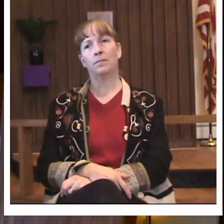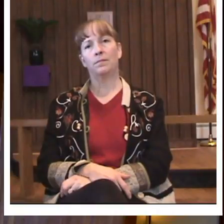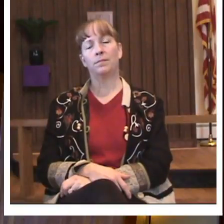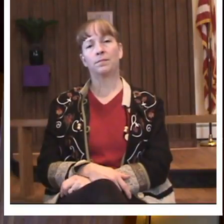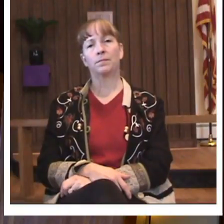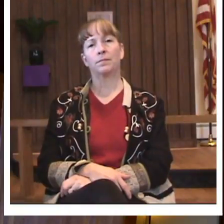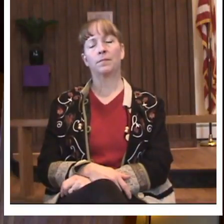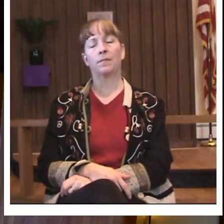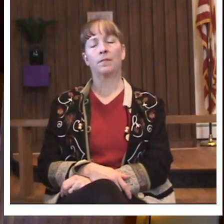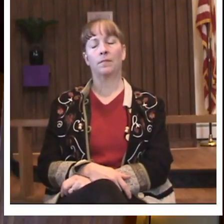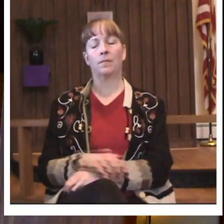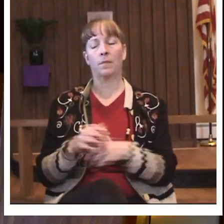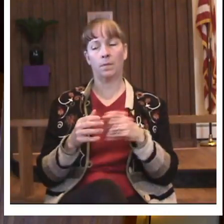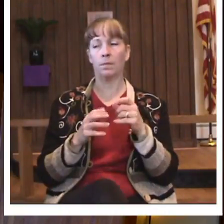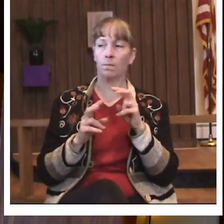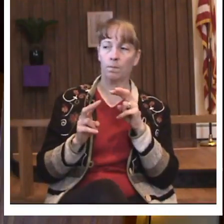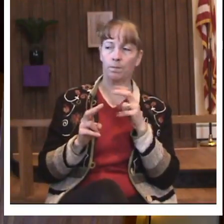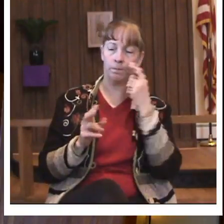I went back to work.